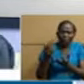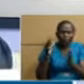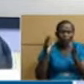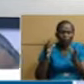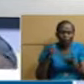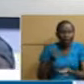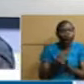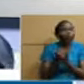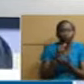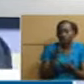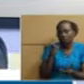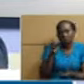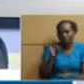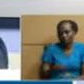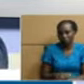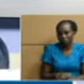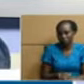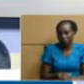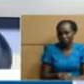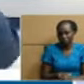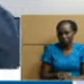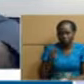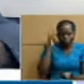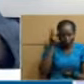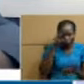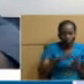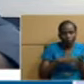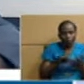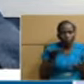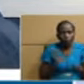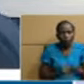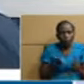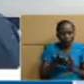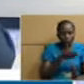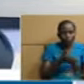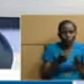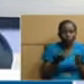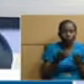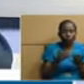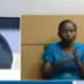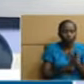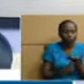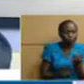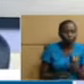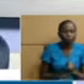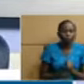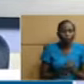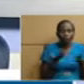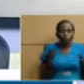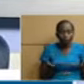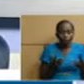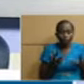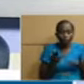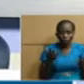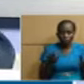And Sylvia has rightly stated, there's a policy framework. There's a guiding principle. Now, what we cut out, because the OBRA Act